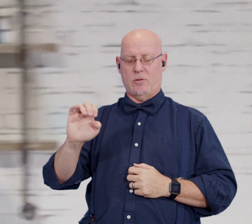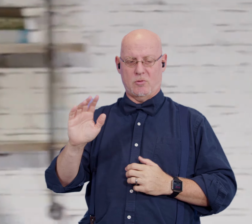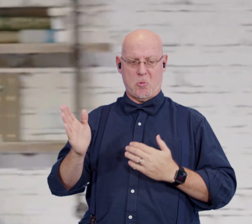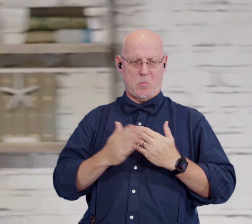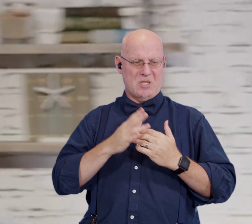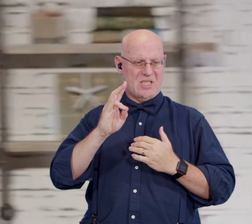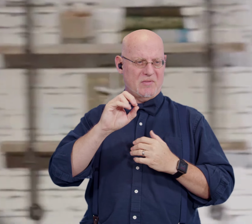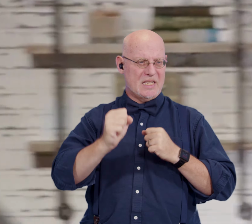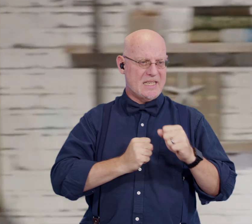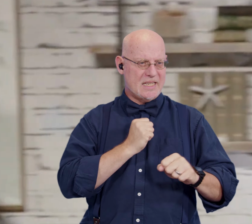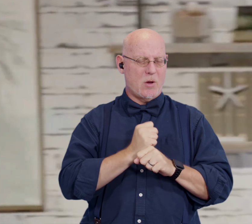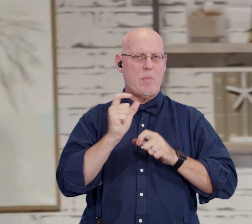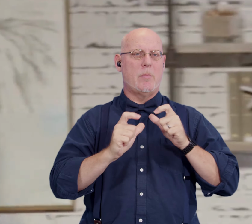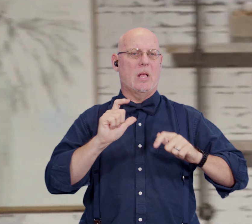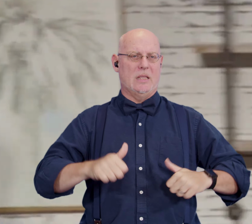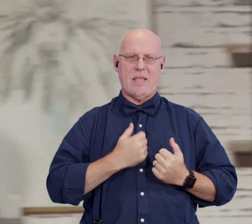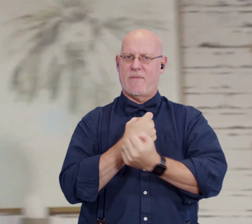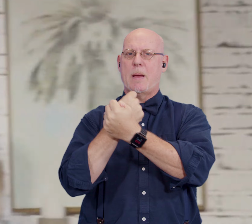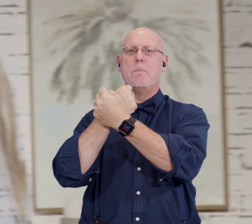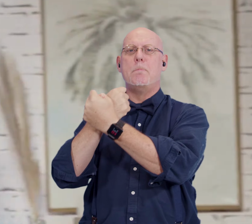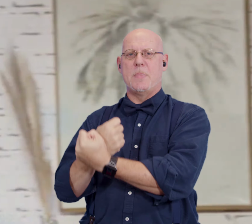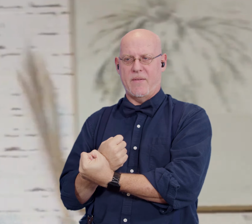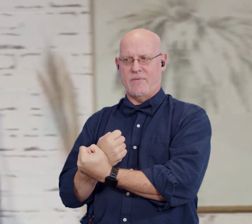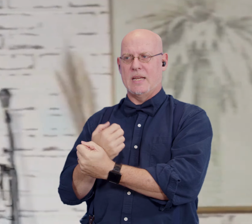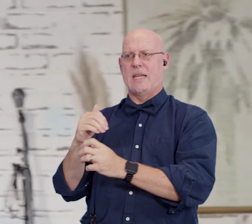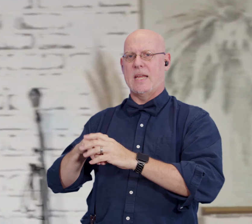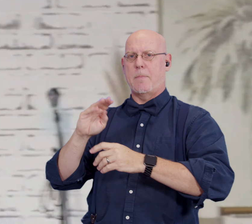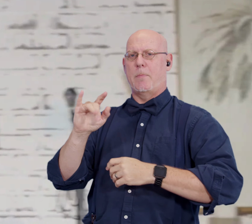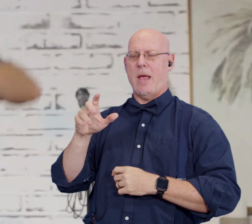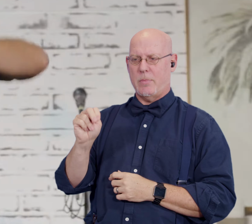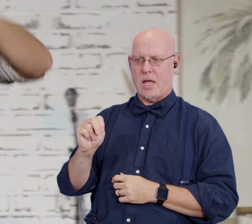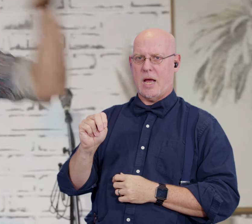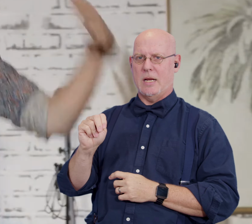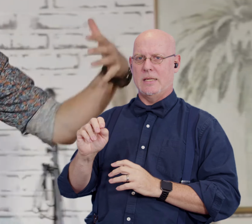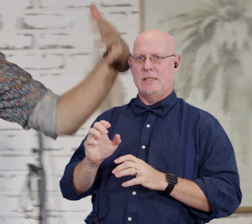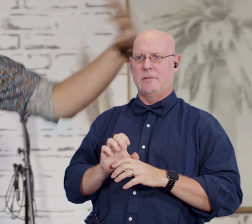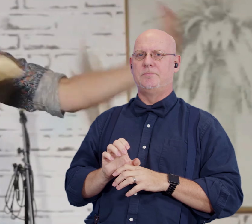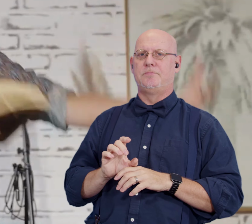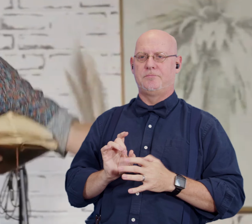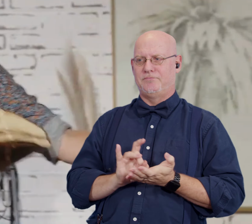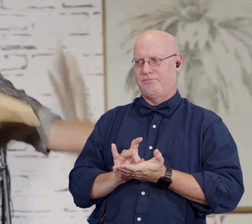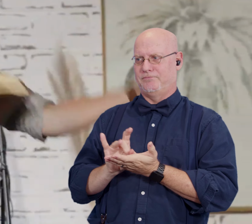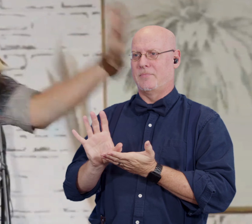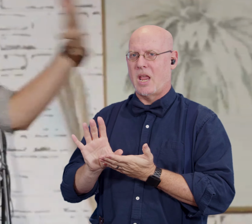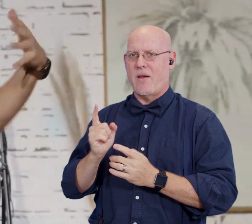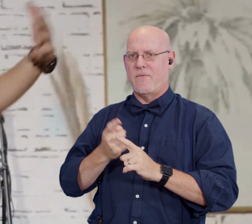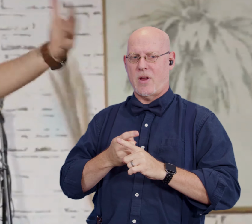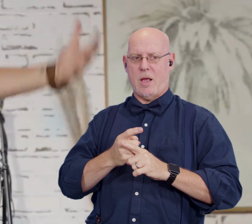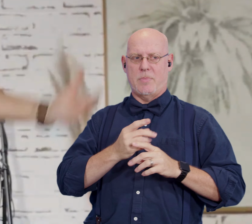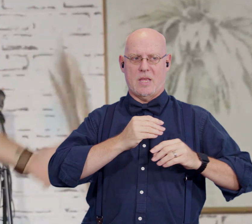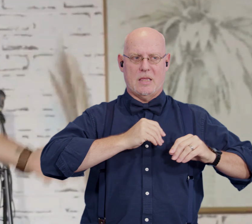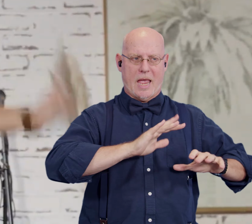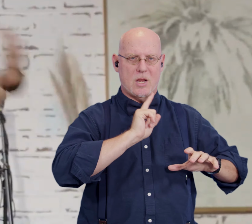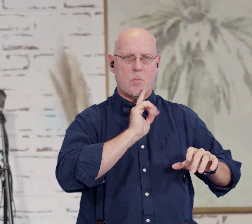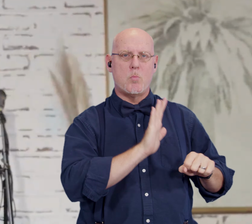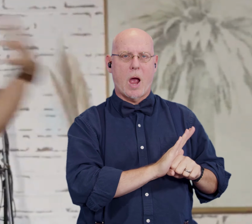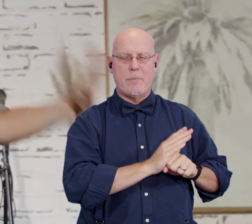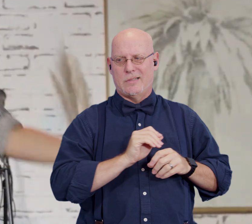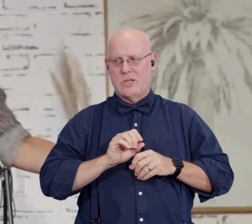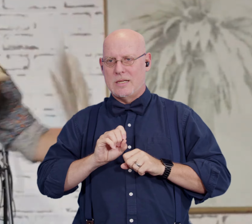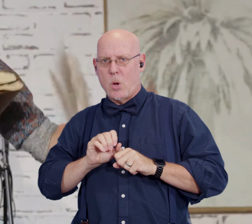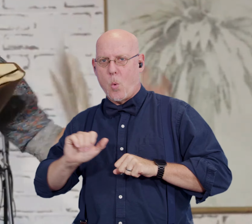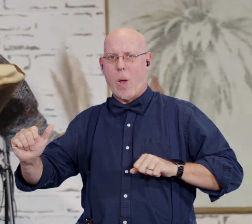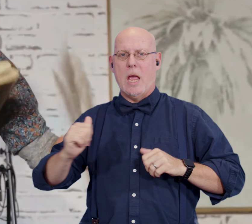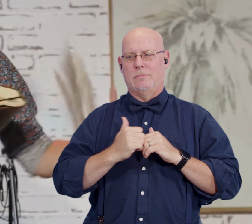70 years, the people of Israel live in captivity in Babylon, in exile, away from the land of